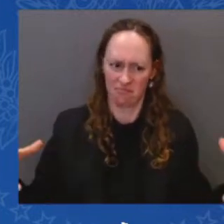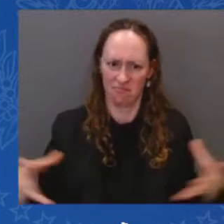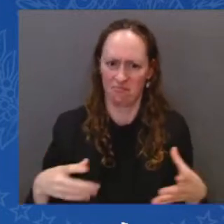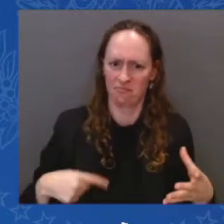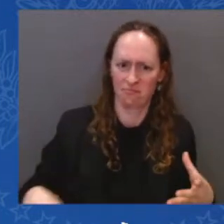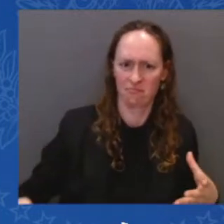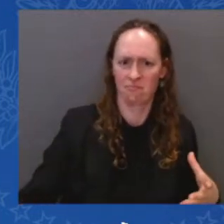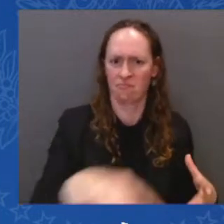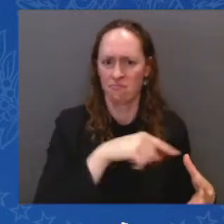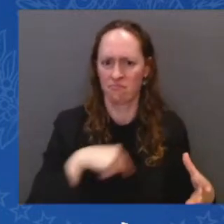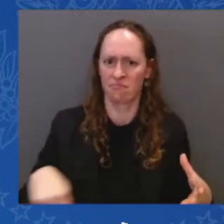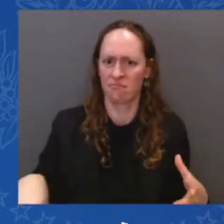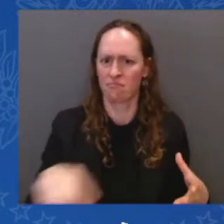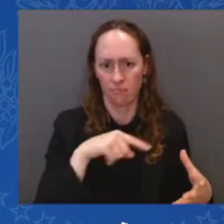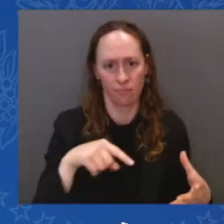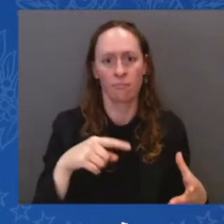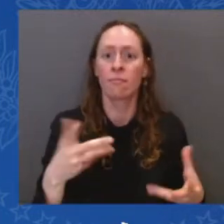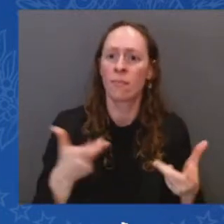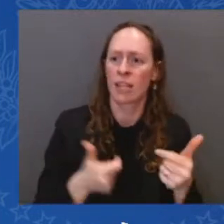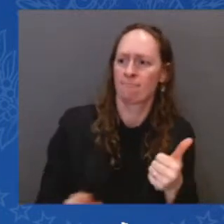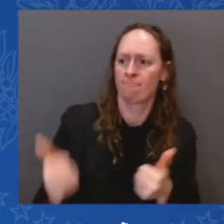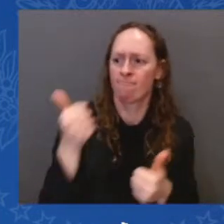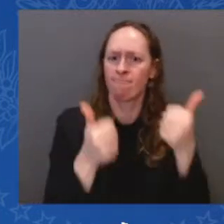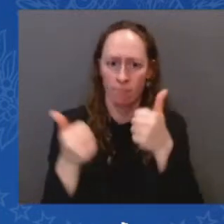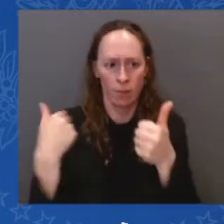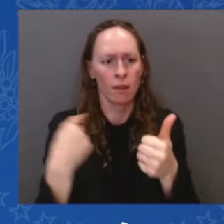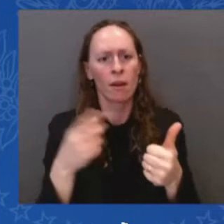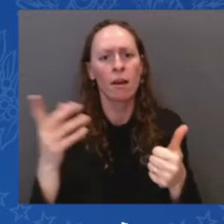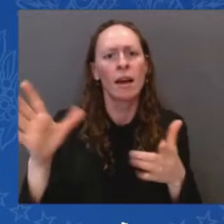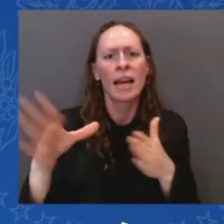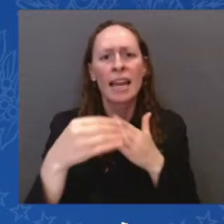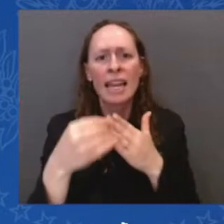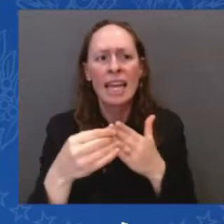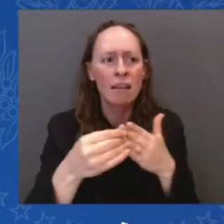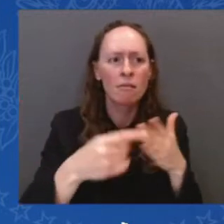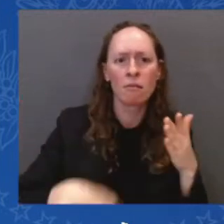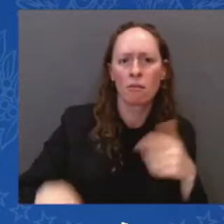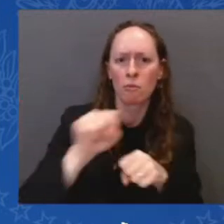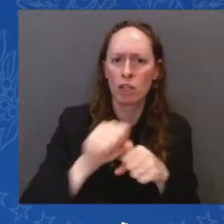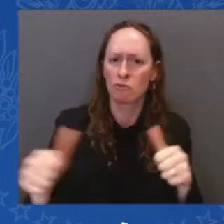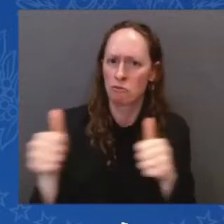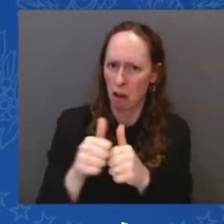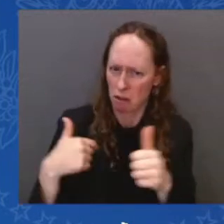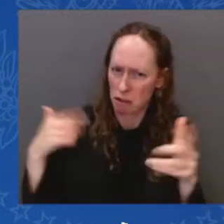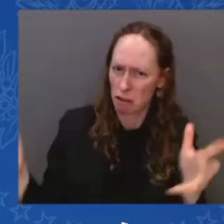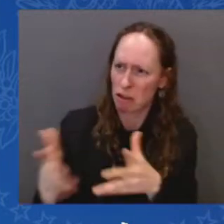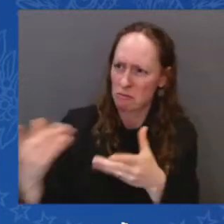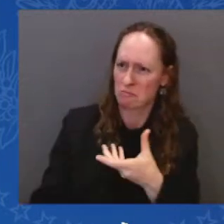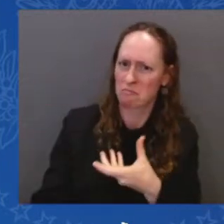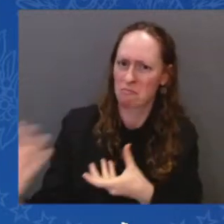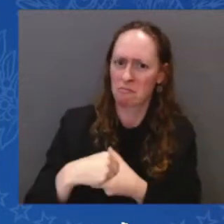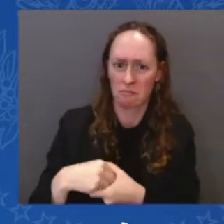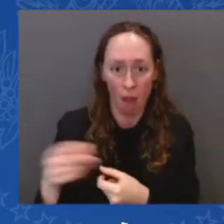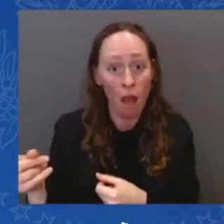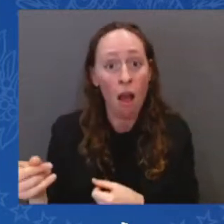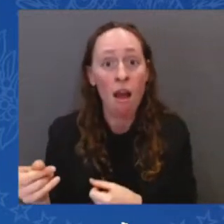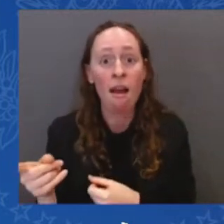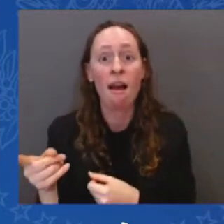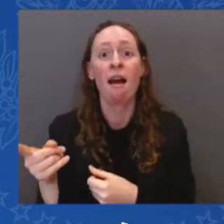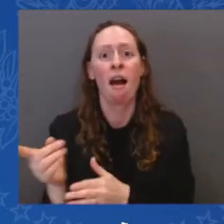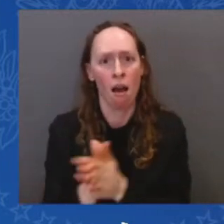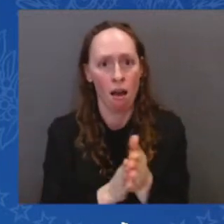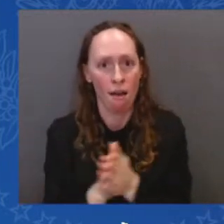career. He continued to rapidly climb. And in 2015, he went on to spend